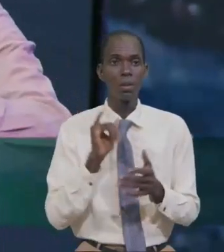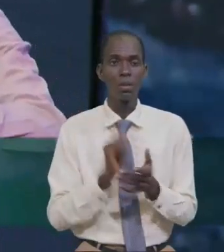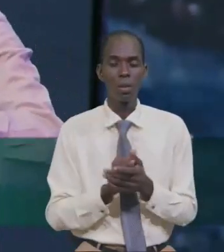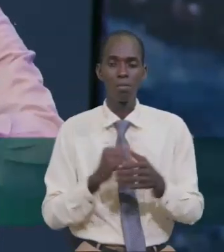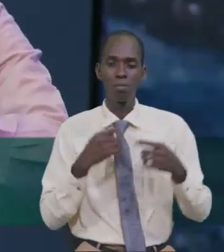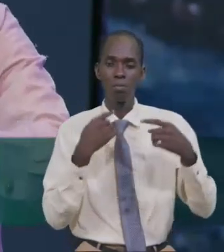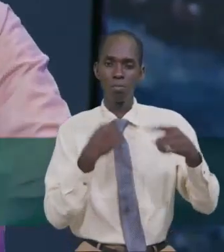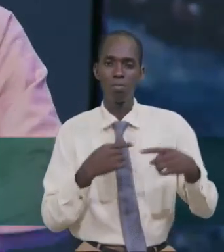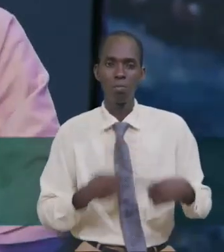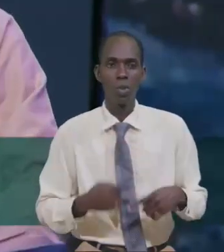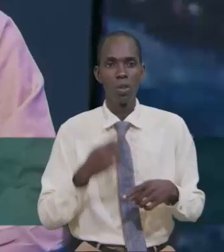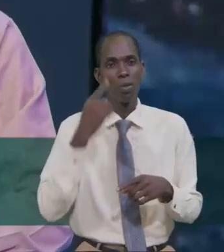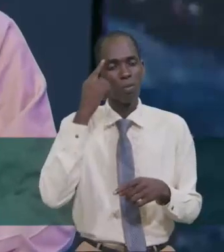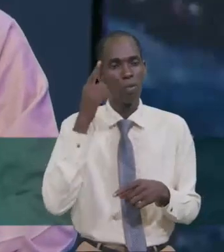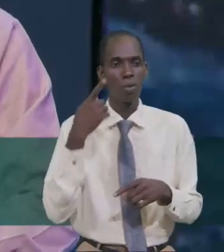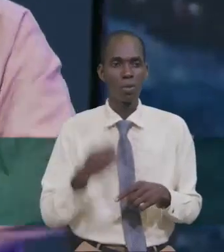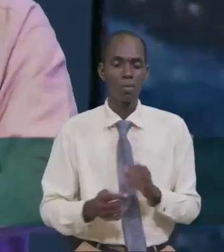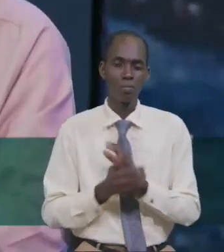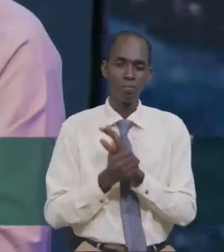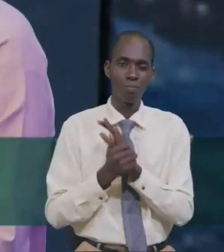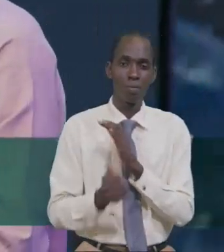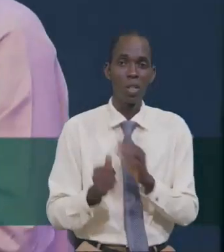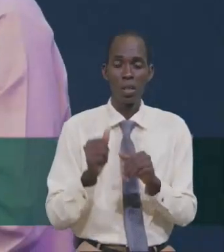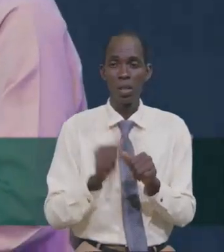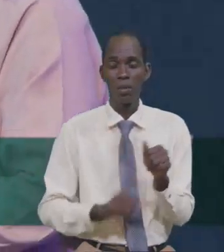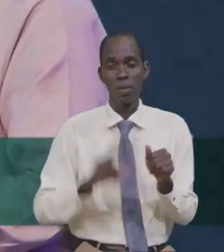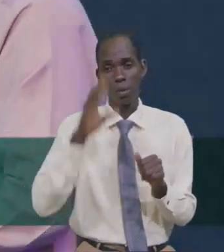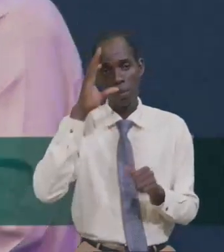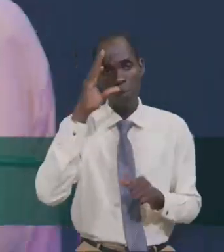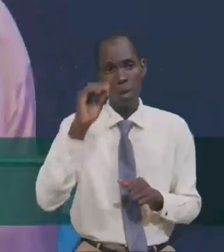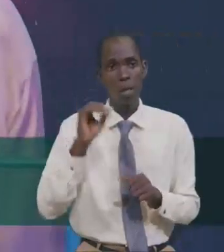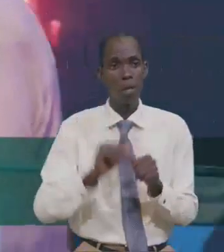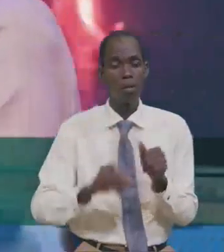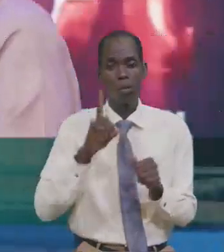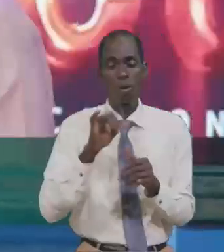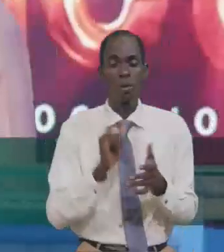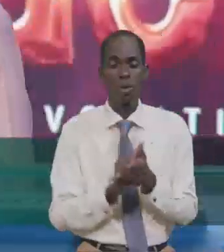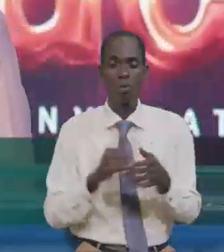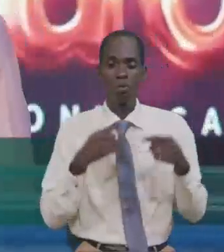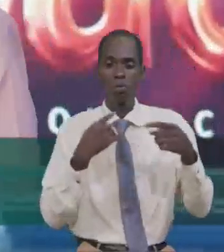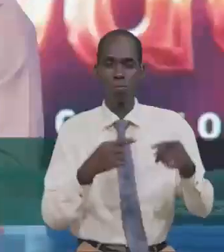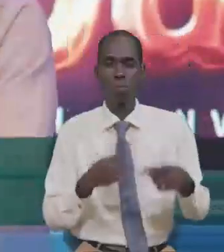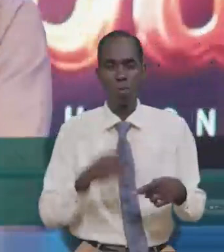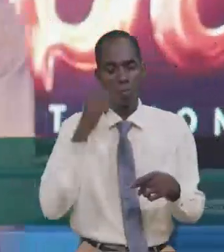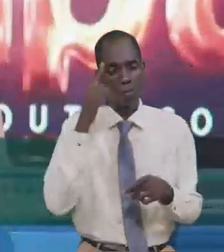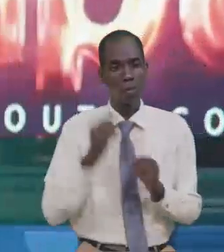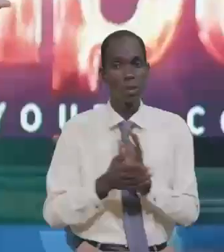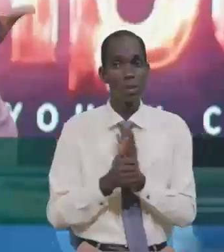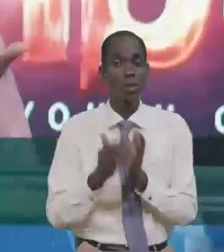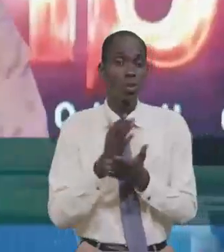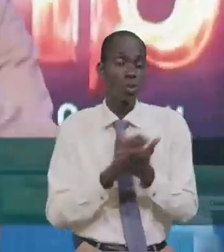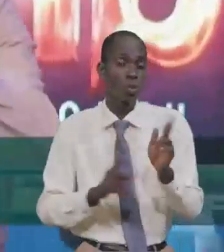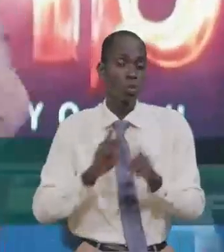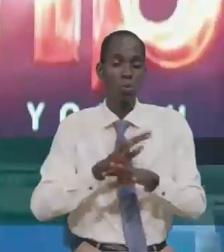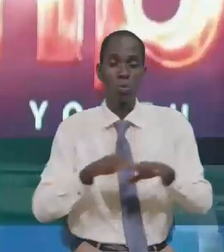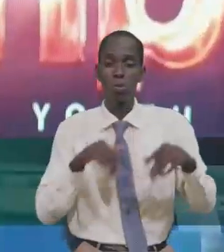people that do not strive for the mastery. They poke nose into other people's lives. They poke nose